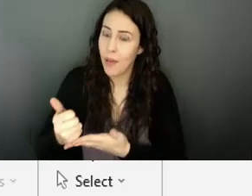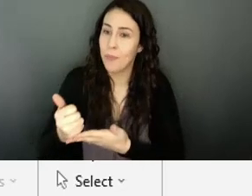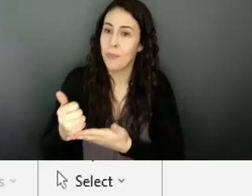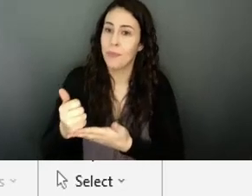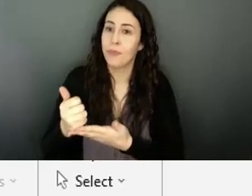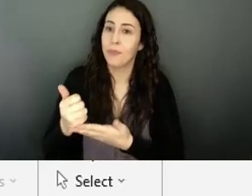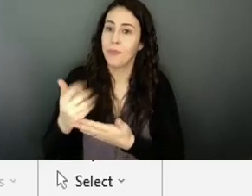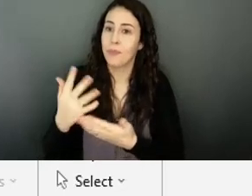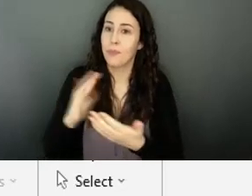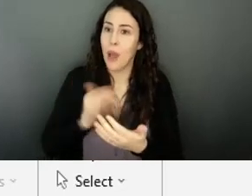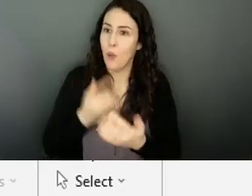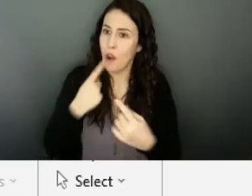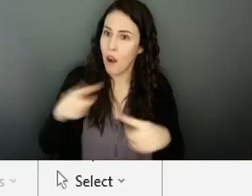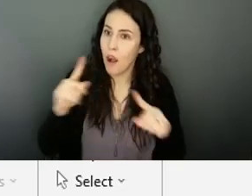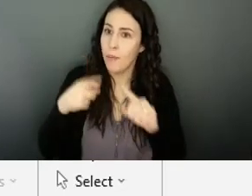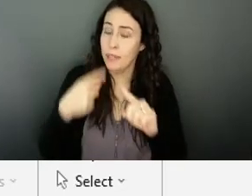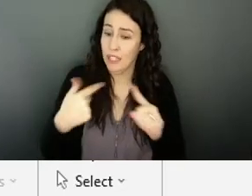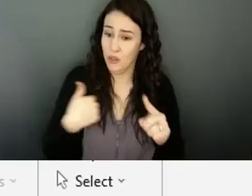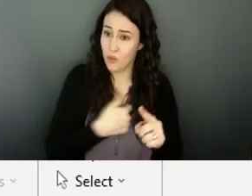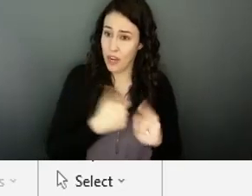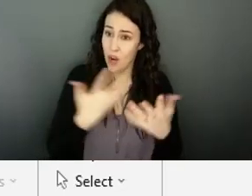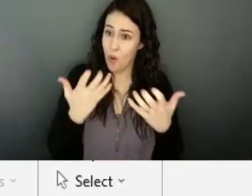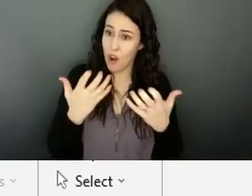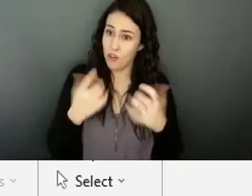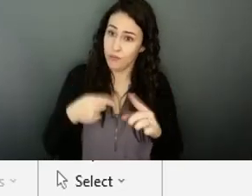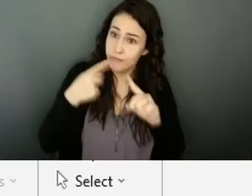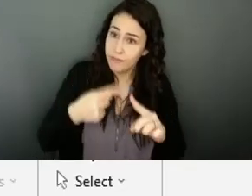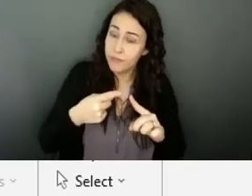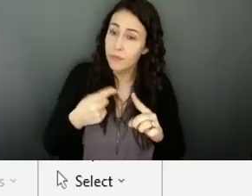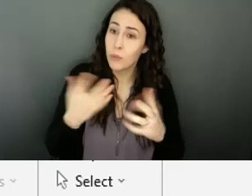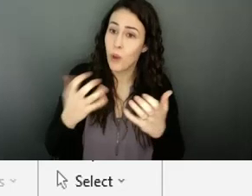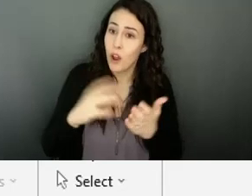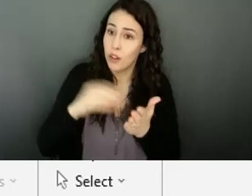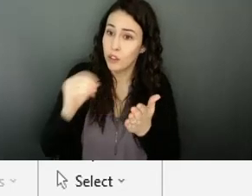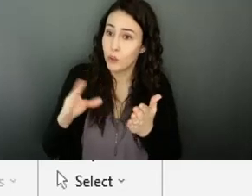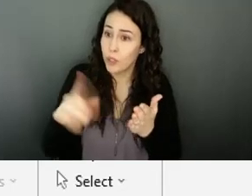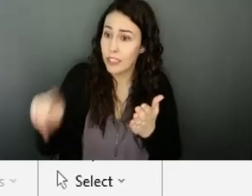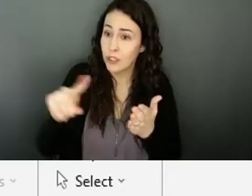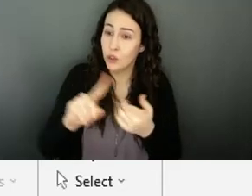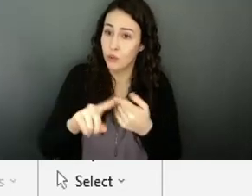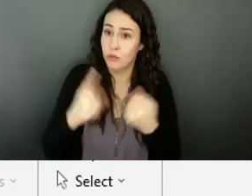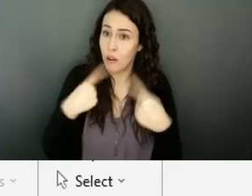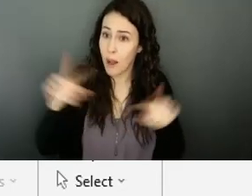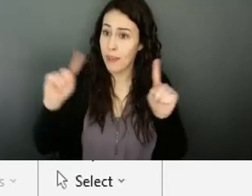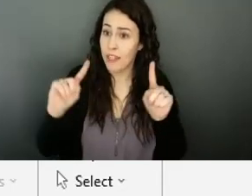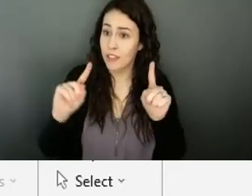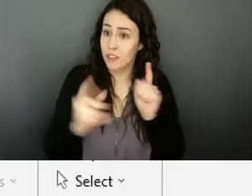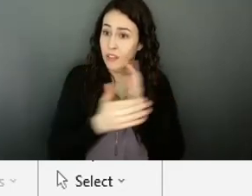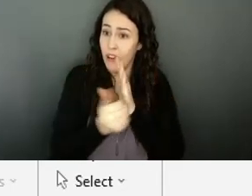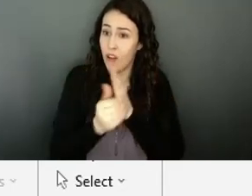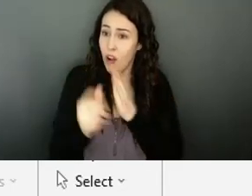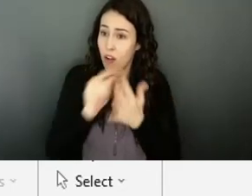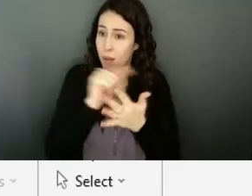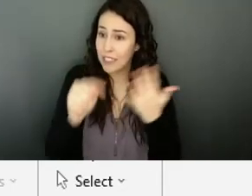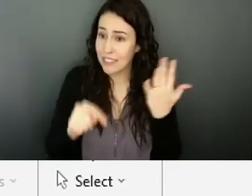are intending for our students, our learners, to accomplish these competencies? And so we kind of